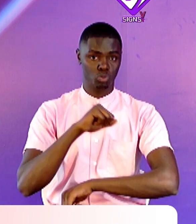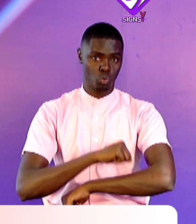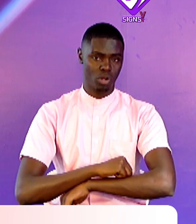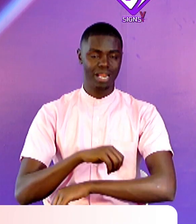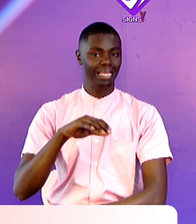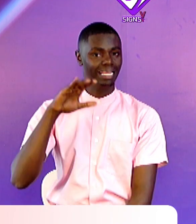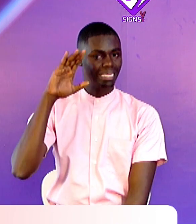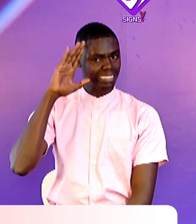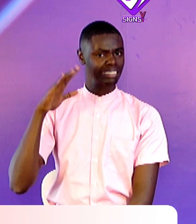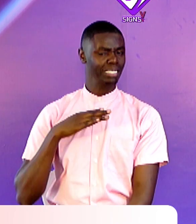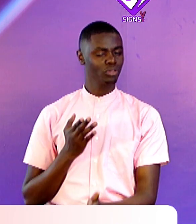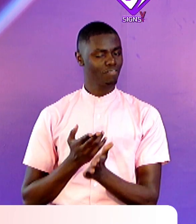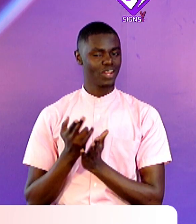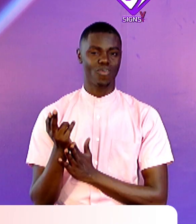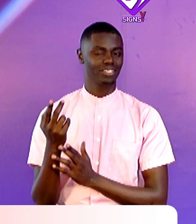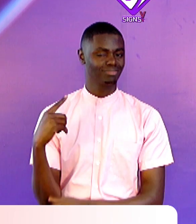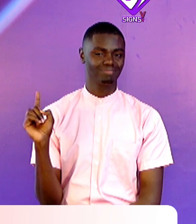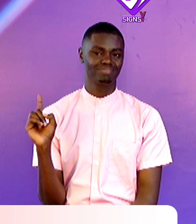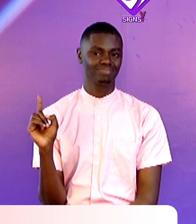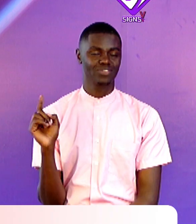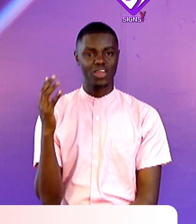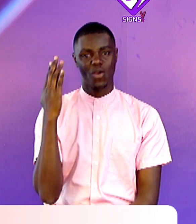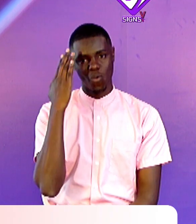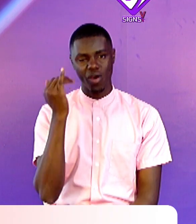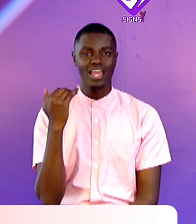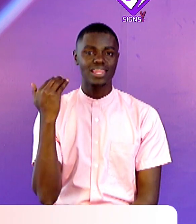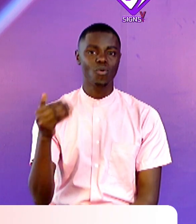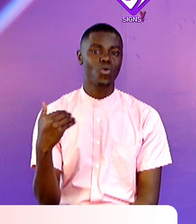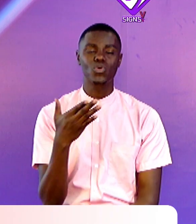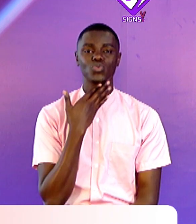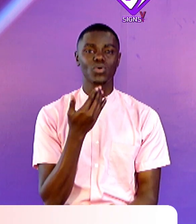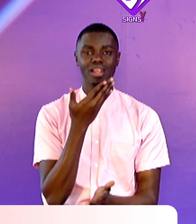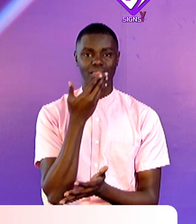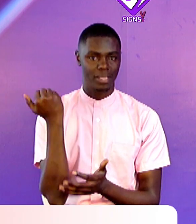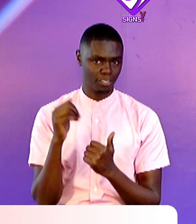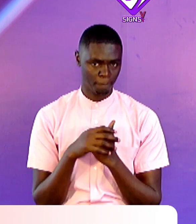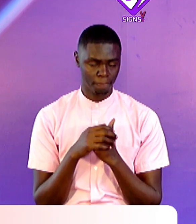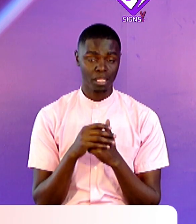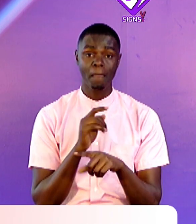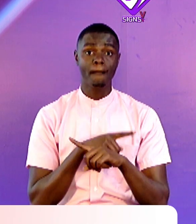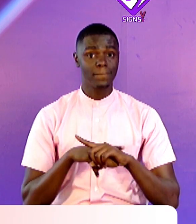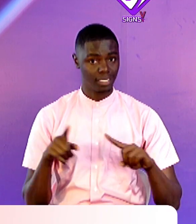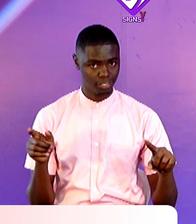scouts are very sincere. Right. Because they would always want the best. But